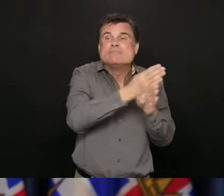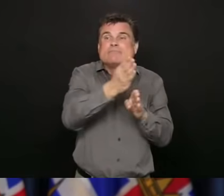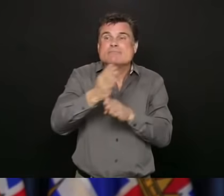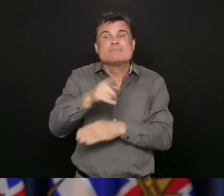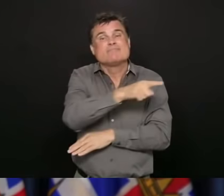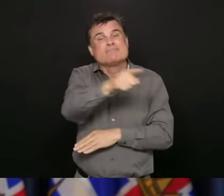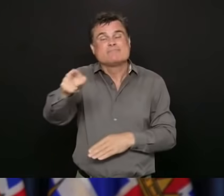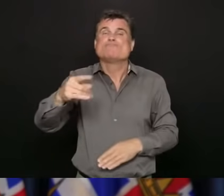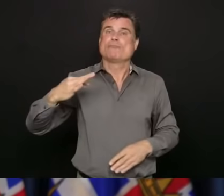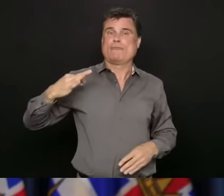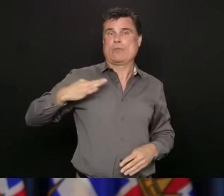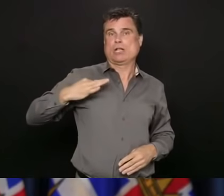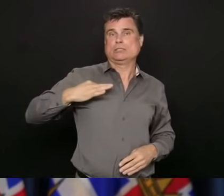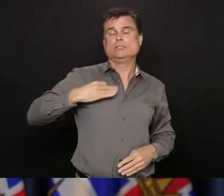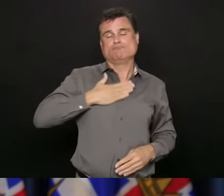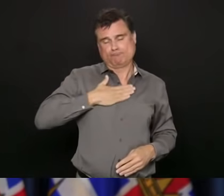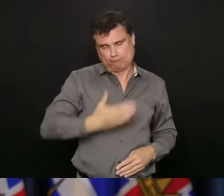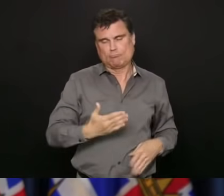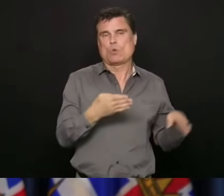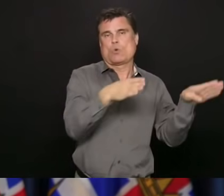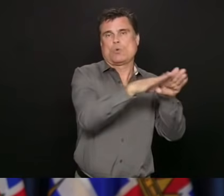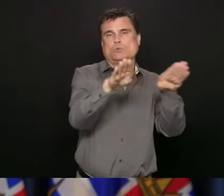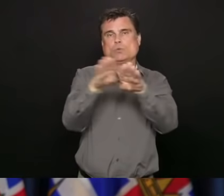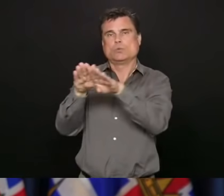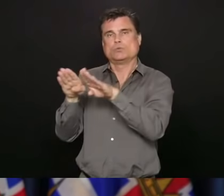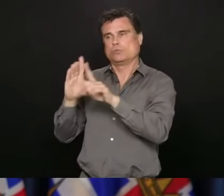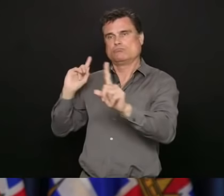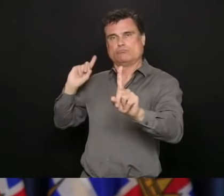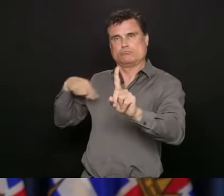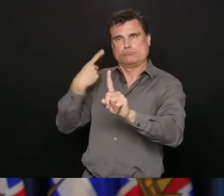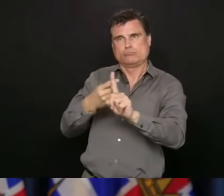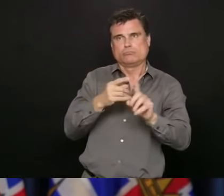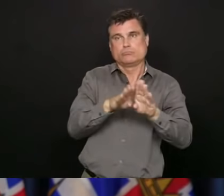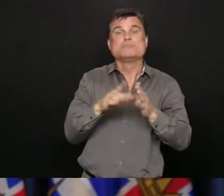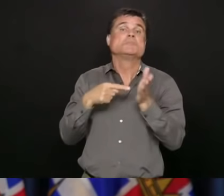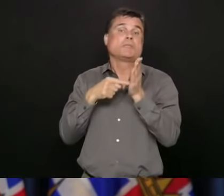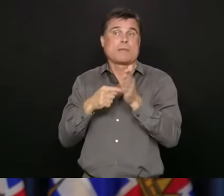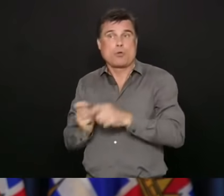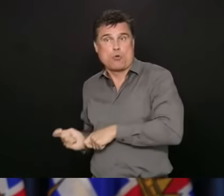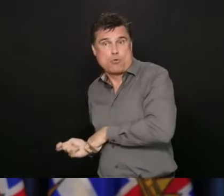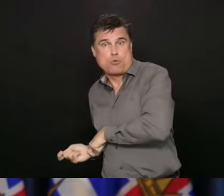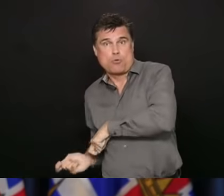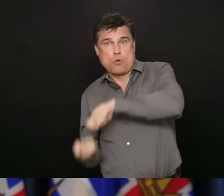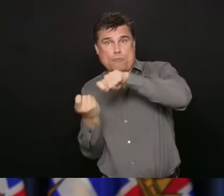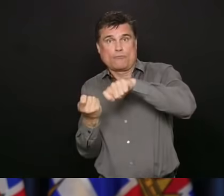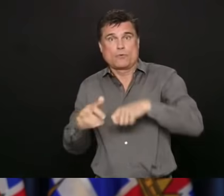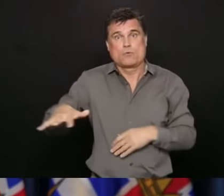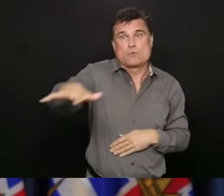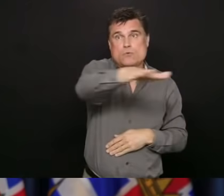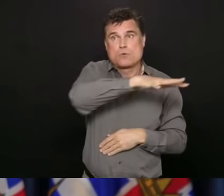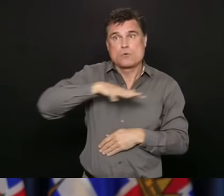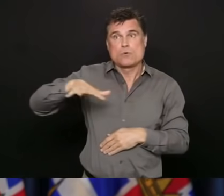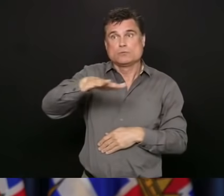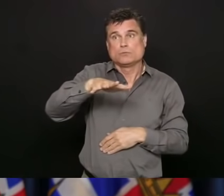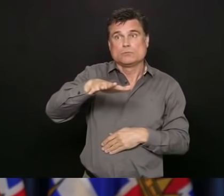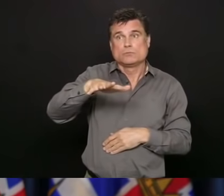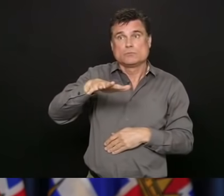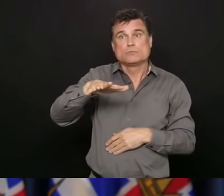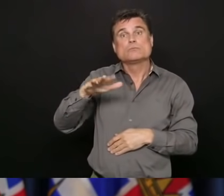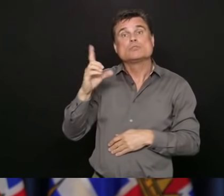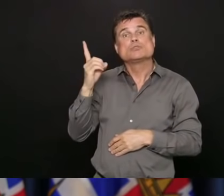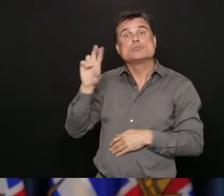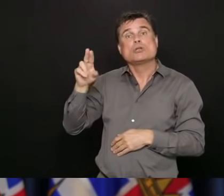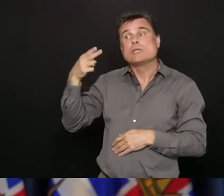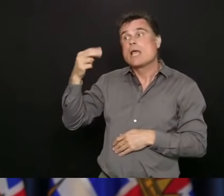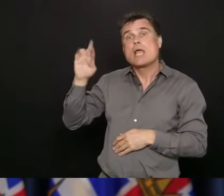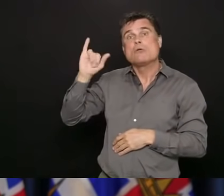no time said that golf courses should close, but many did. And that was a decision that those companies and those operations